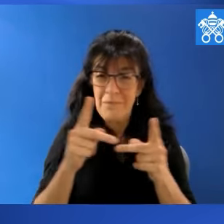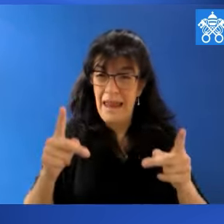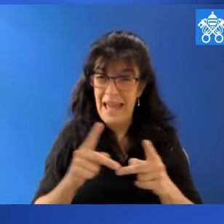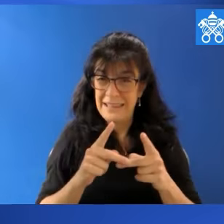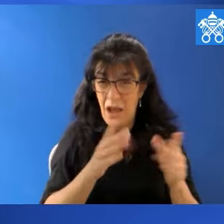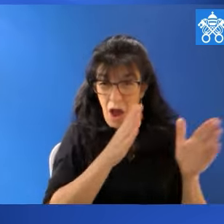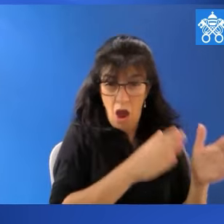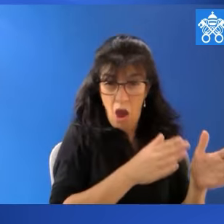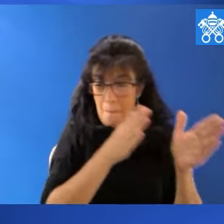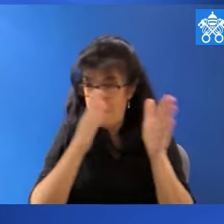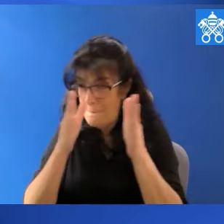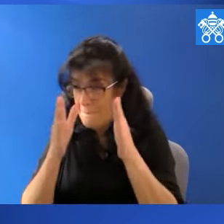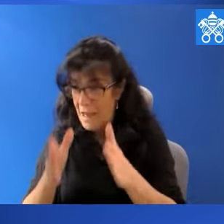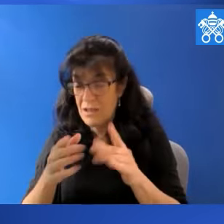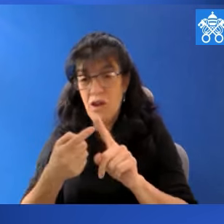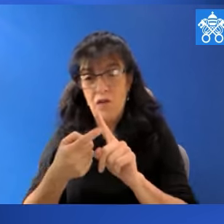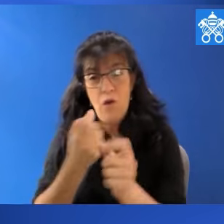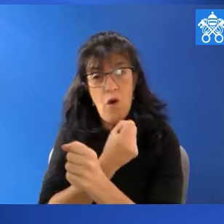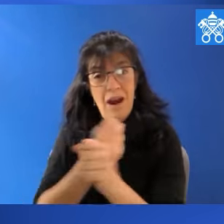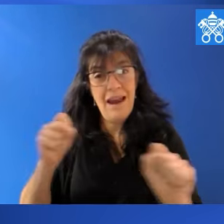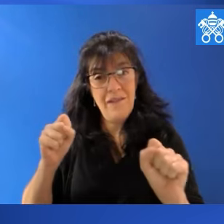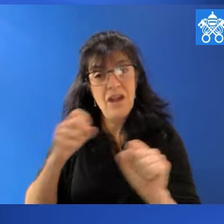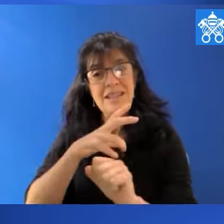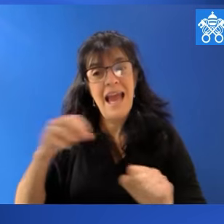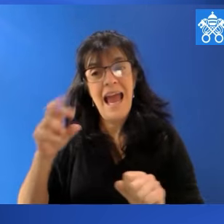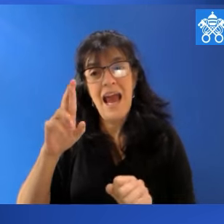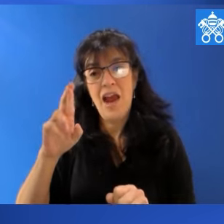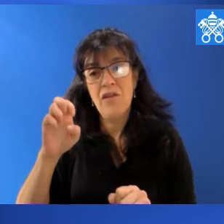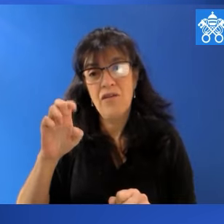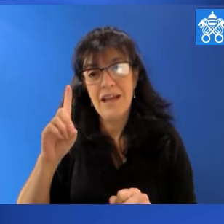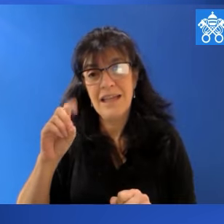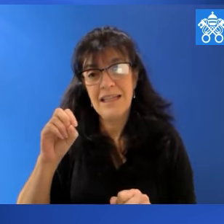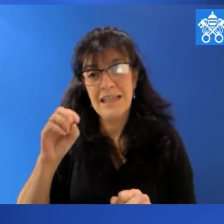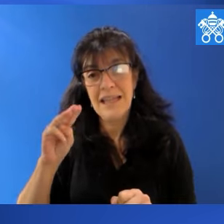redemption to reach freedom.